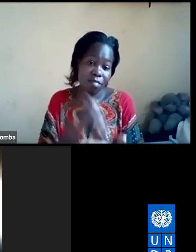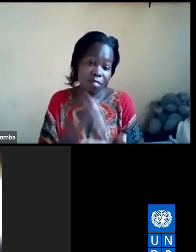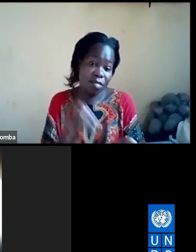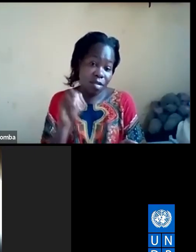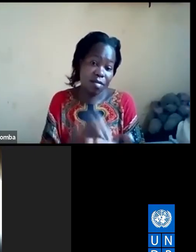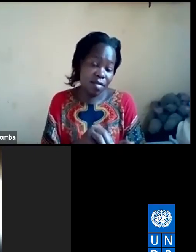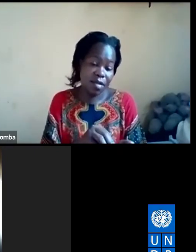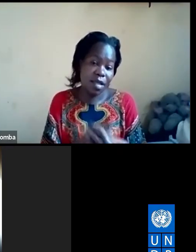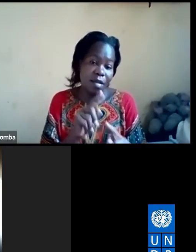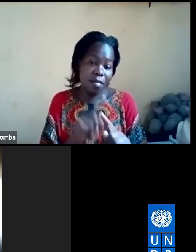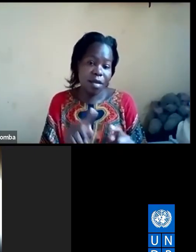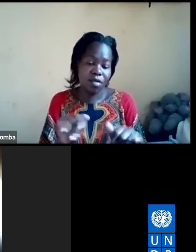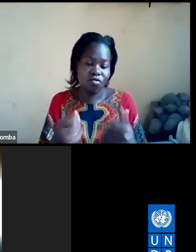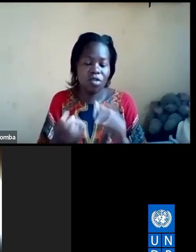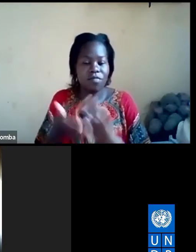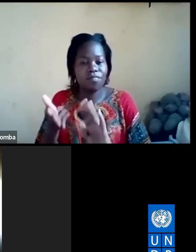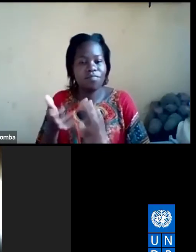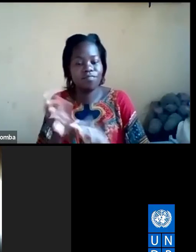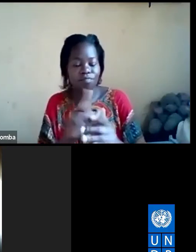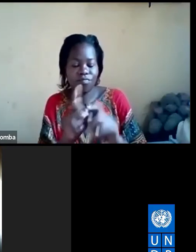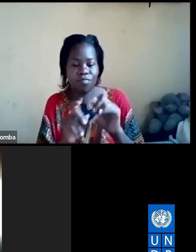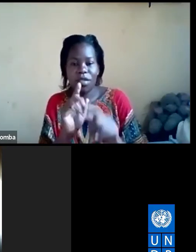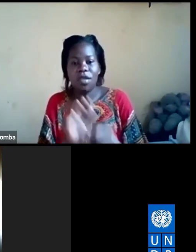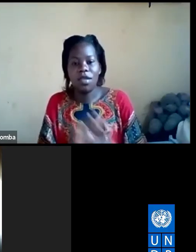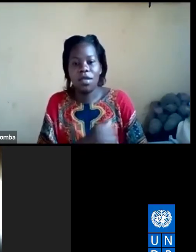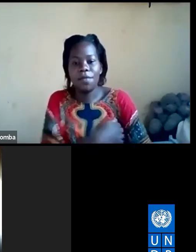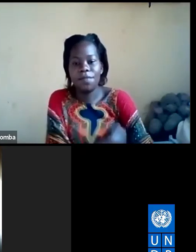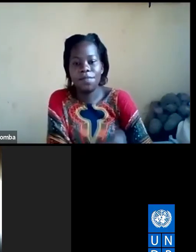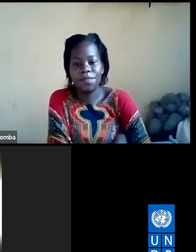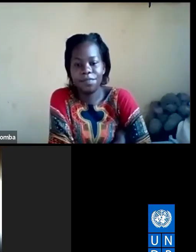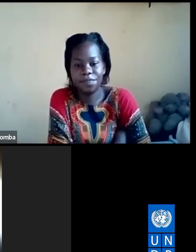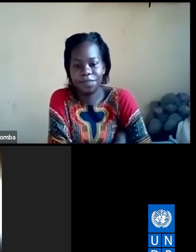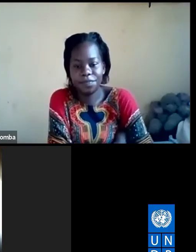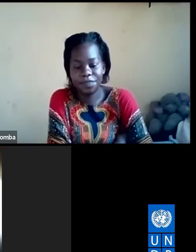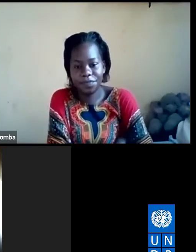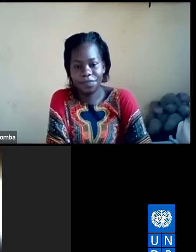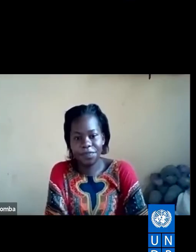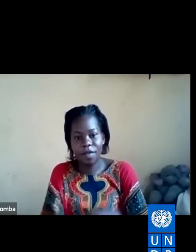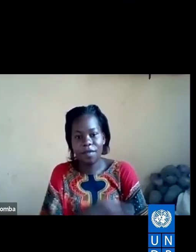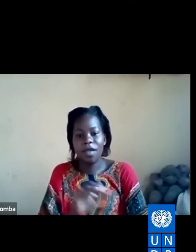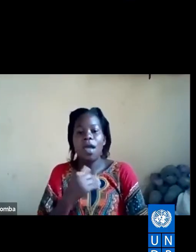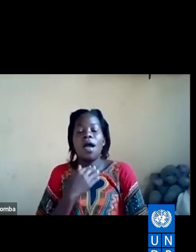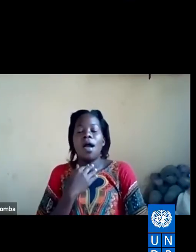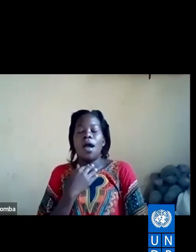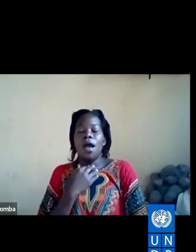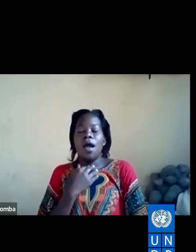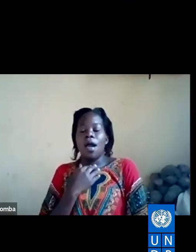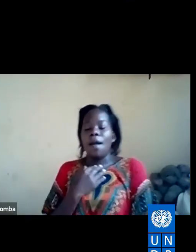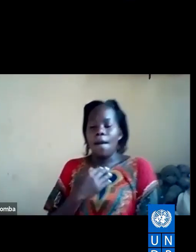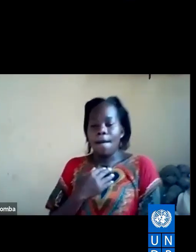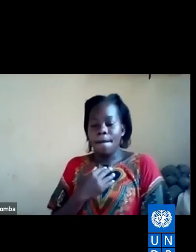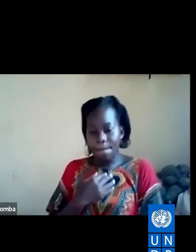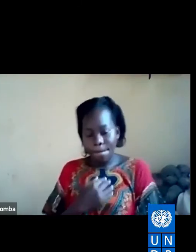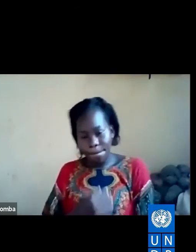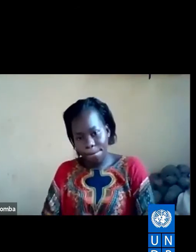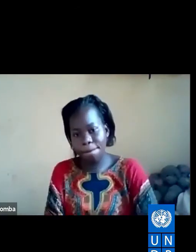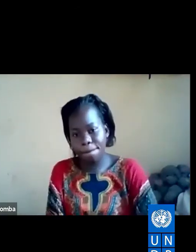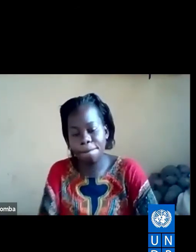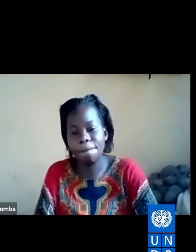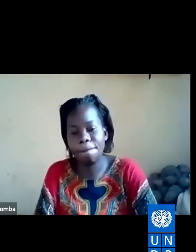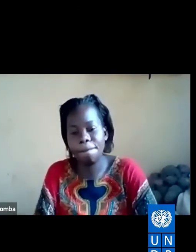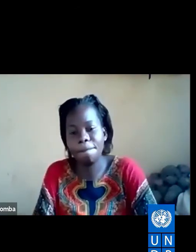them as quickly as possible. And if I could ask my colleagues as well to help me upvote them so that I deal with the most important ones